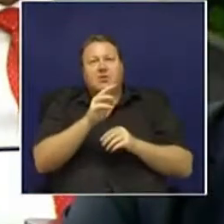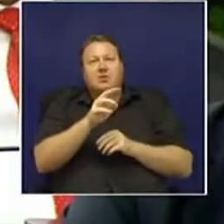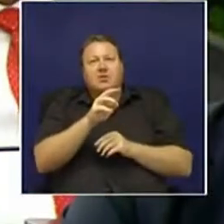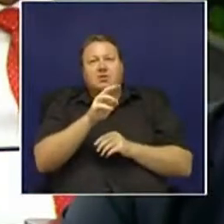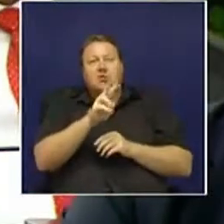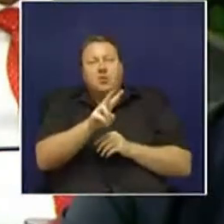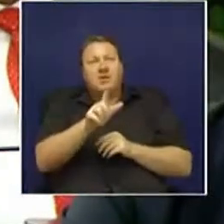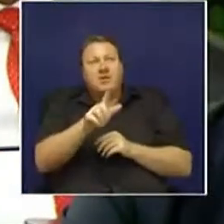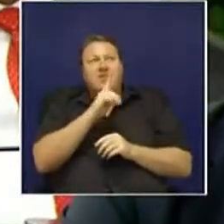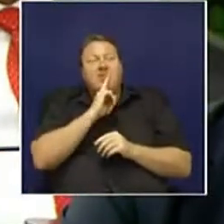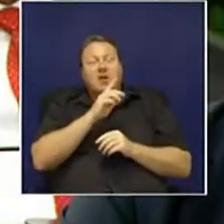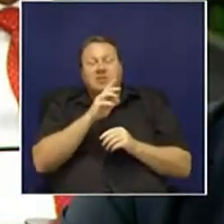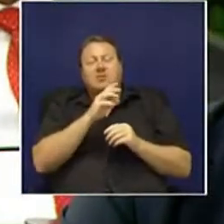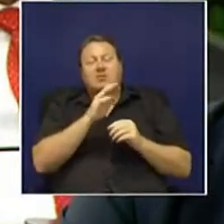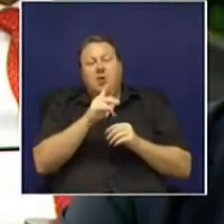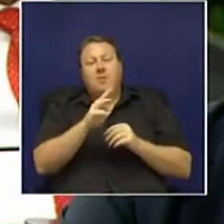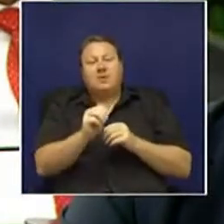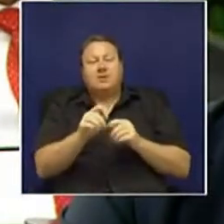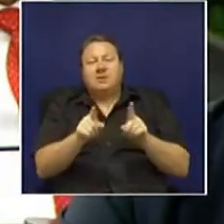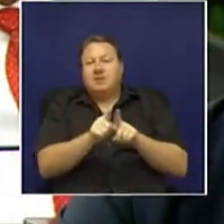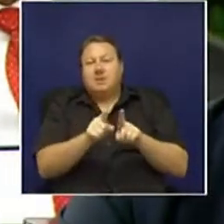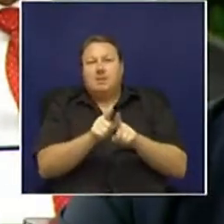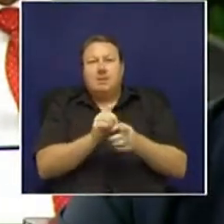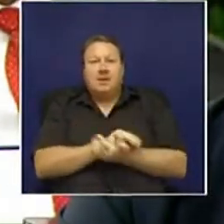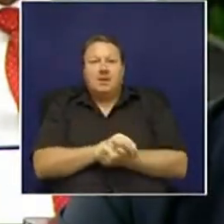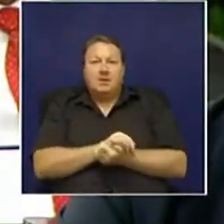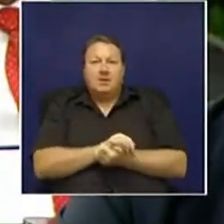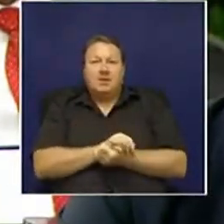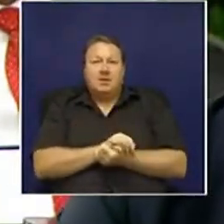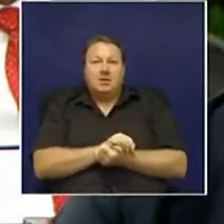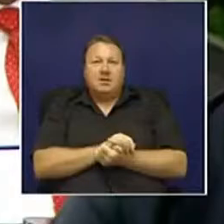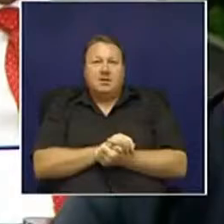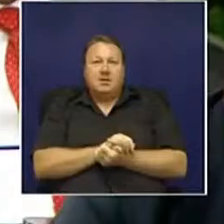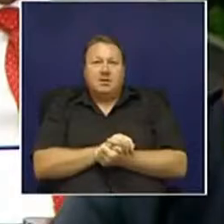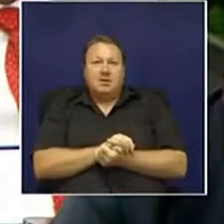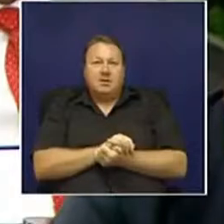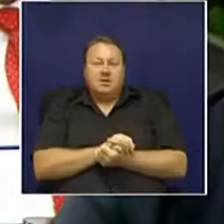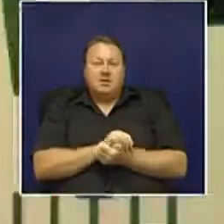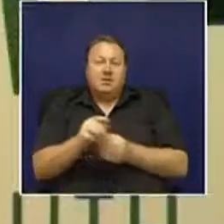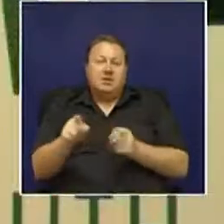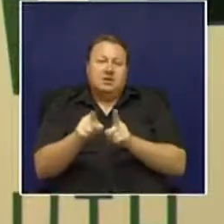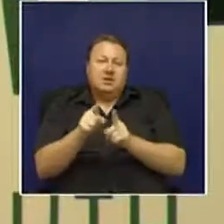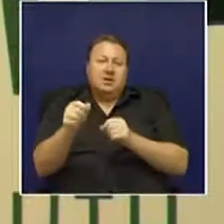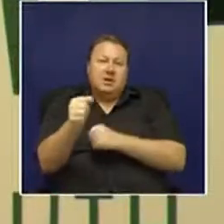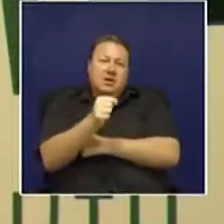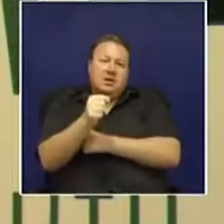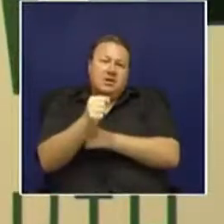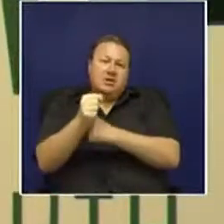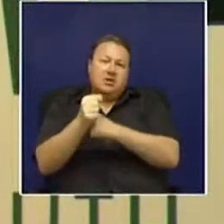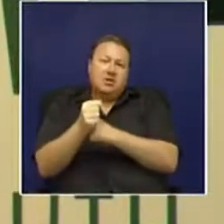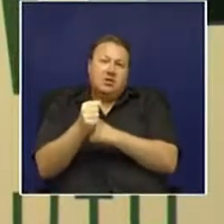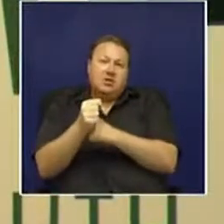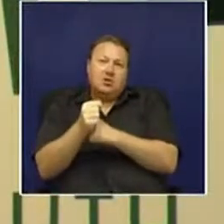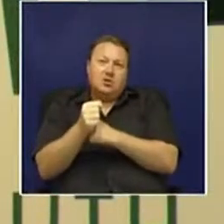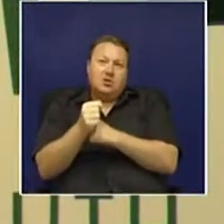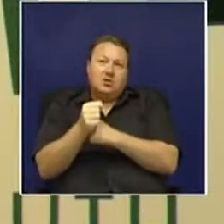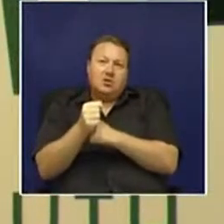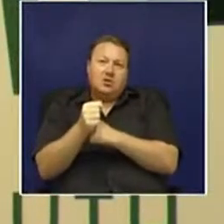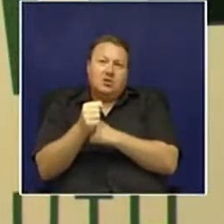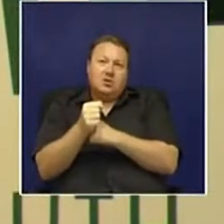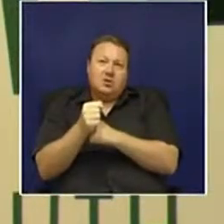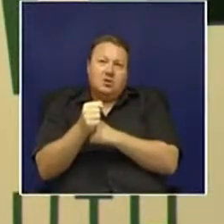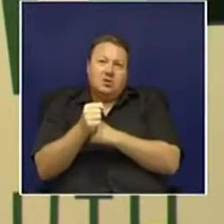its corridor recovery program and modernize core infrastructure to rebuild reliable, affordable rail service